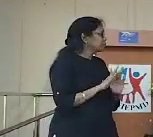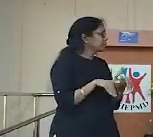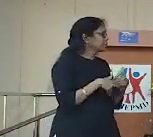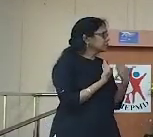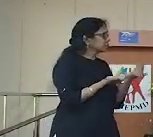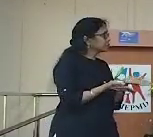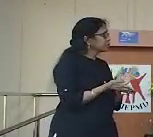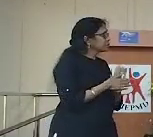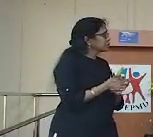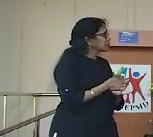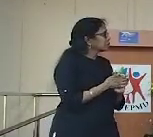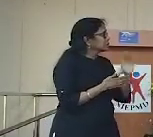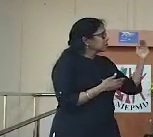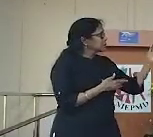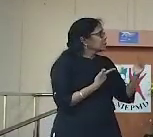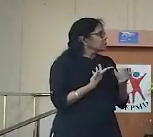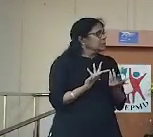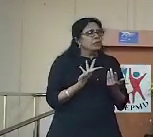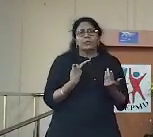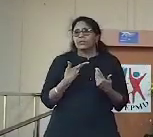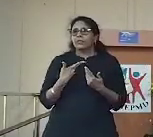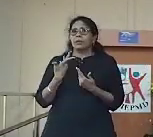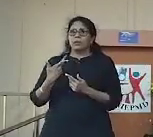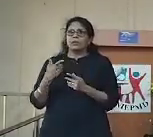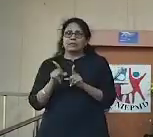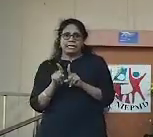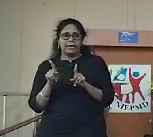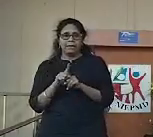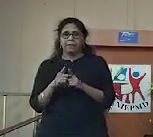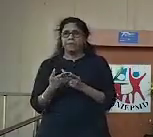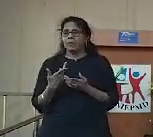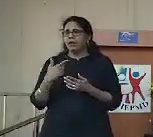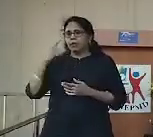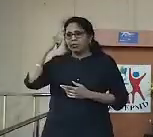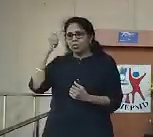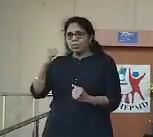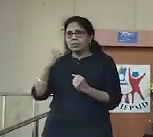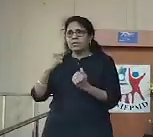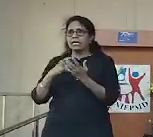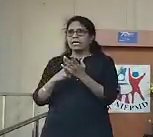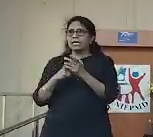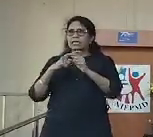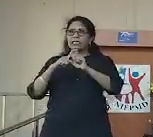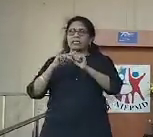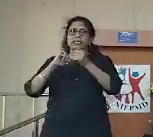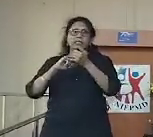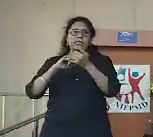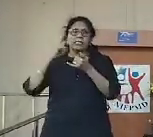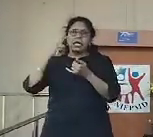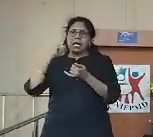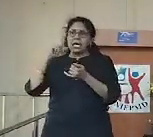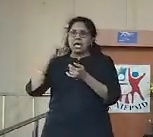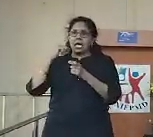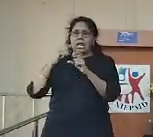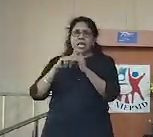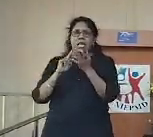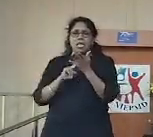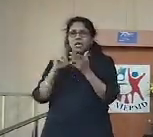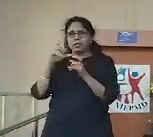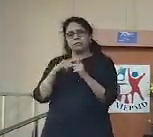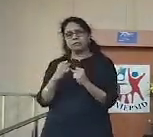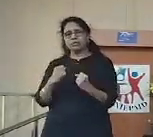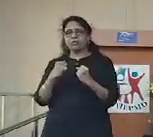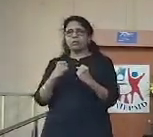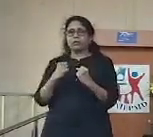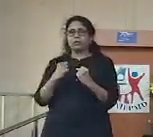Then building resilience. So we need to have a positive outlook wherein we try to make